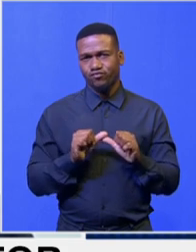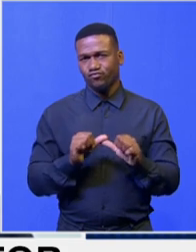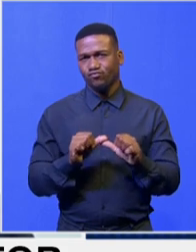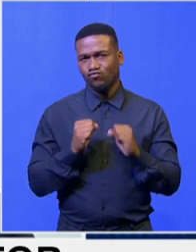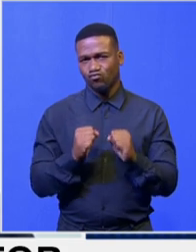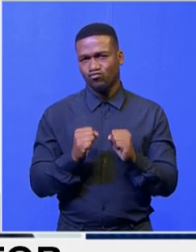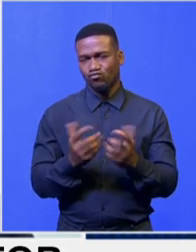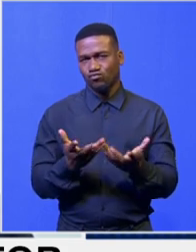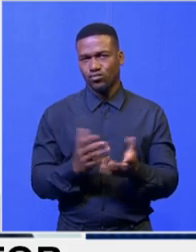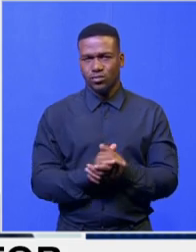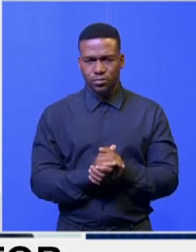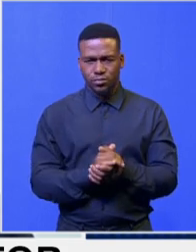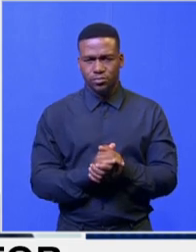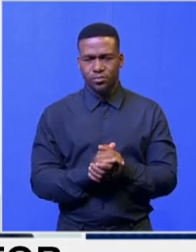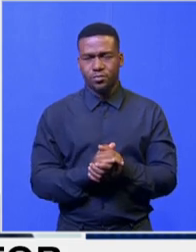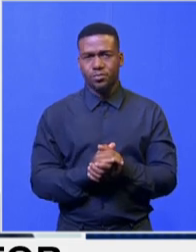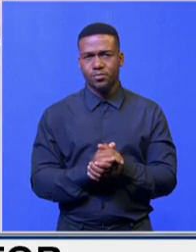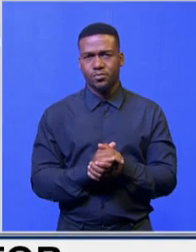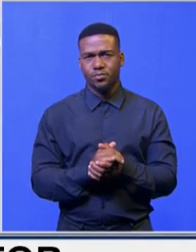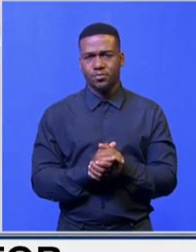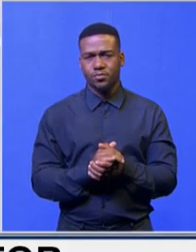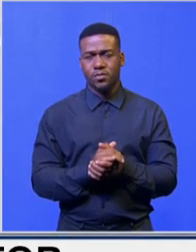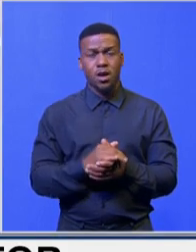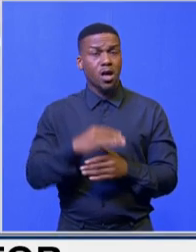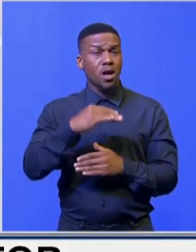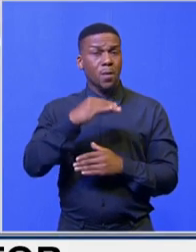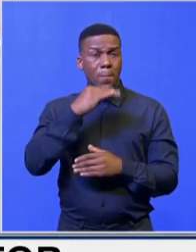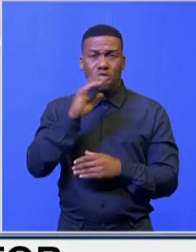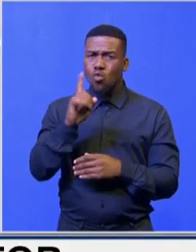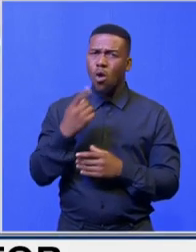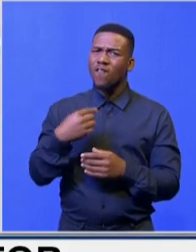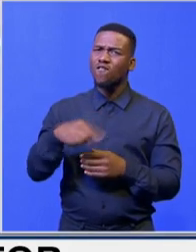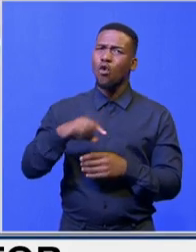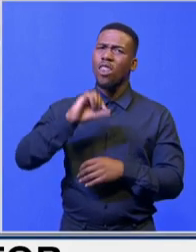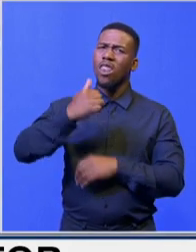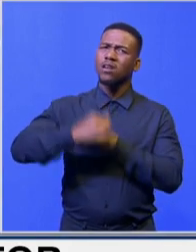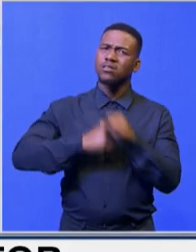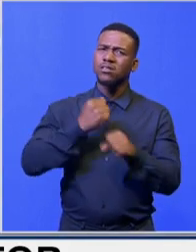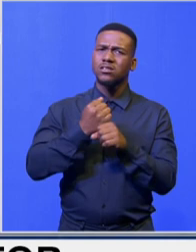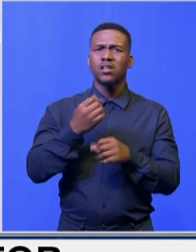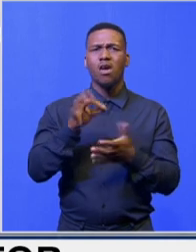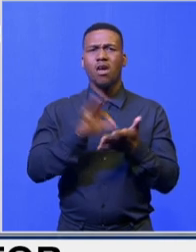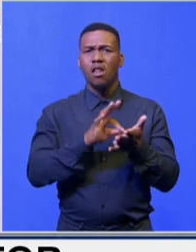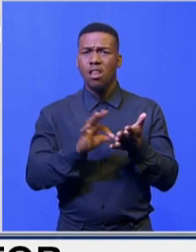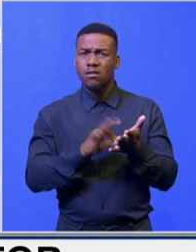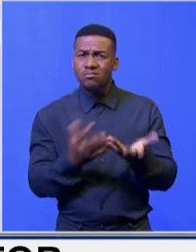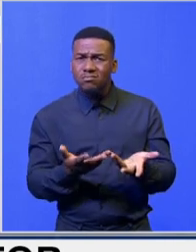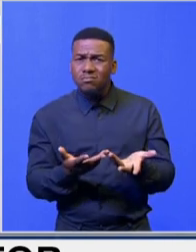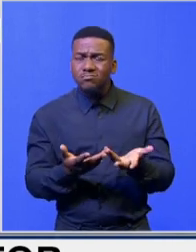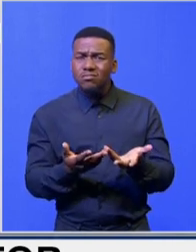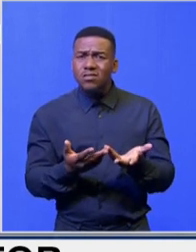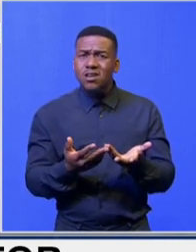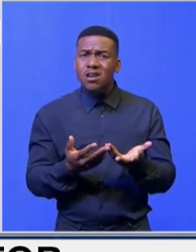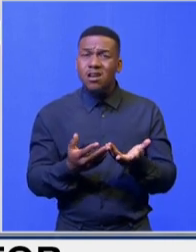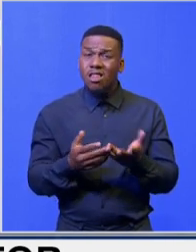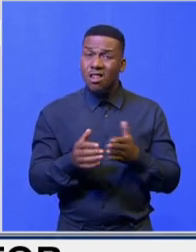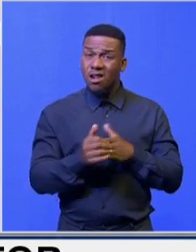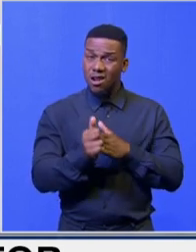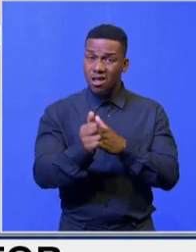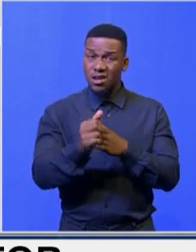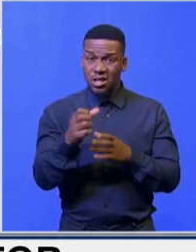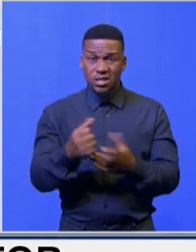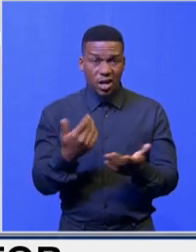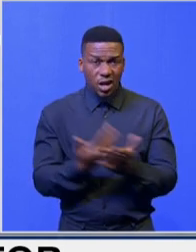for the DA. What does this mean for them in 2024? Do you think this is the leadership that is able to sway the electorate to